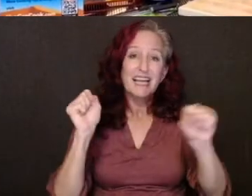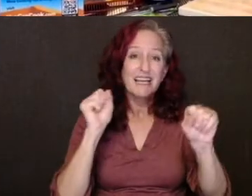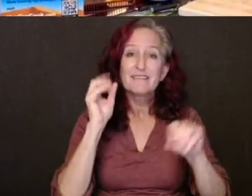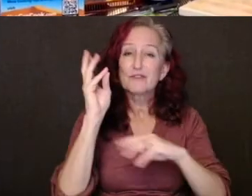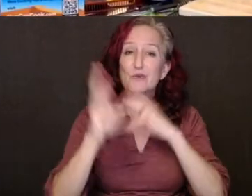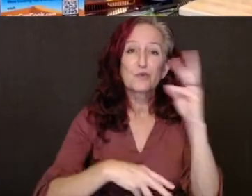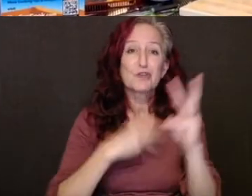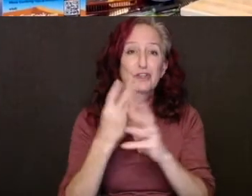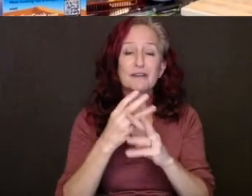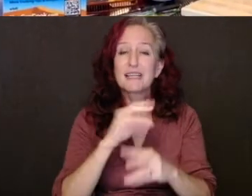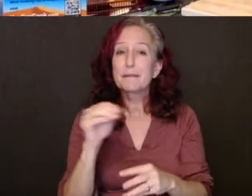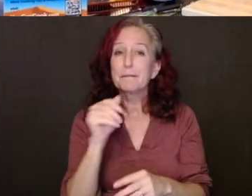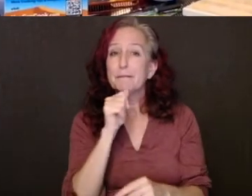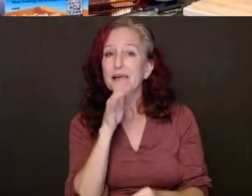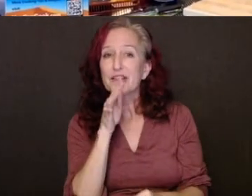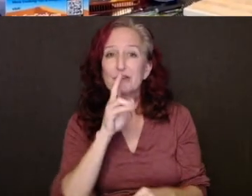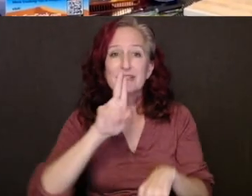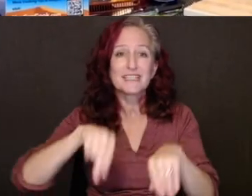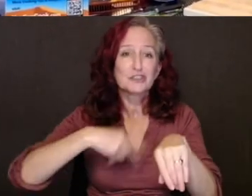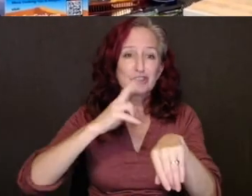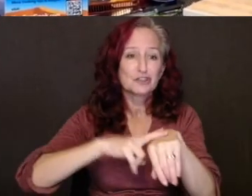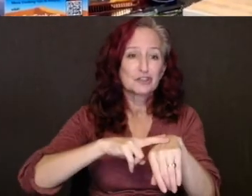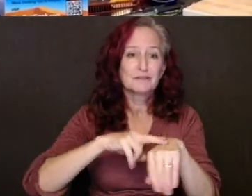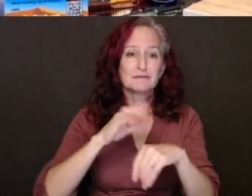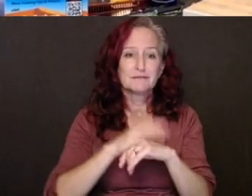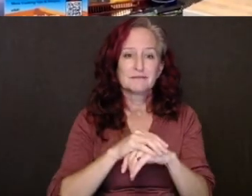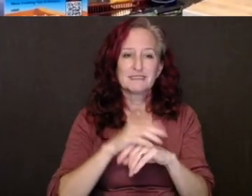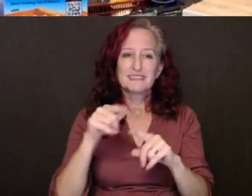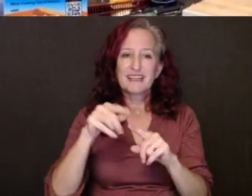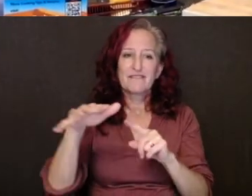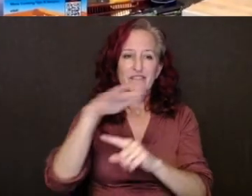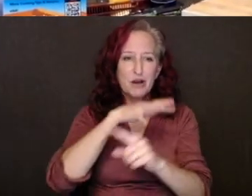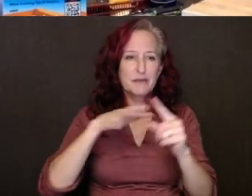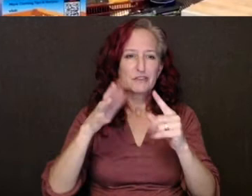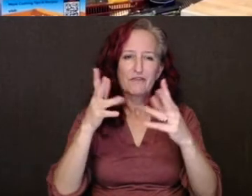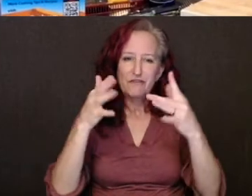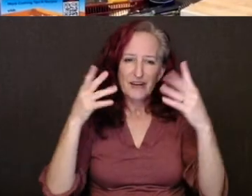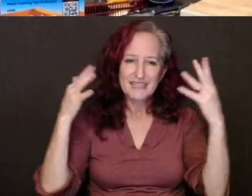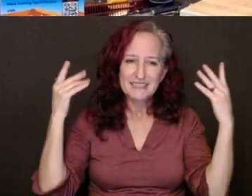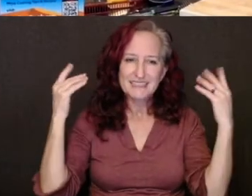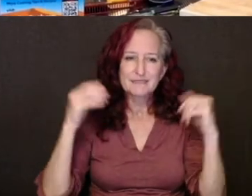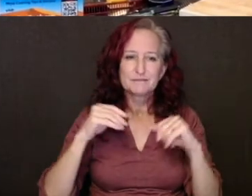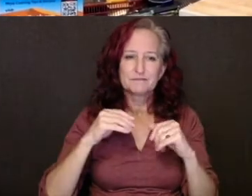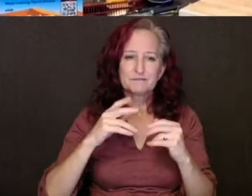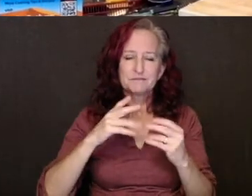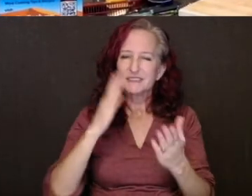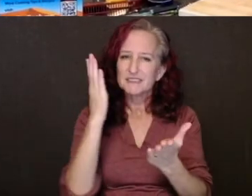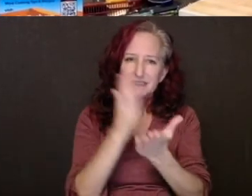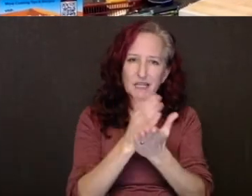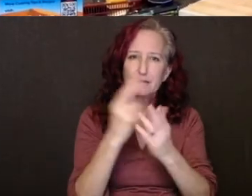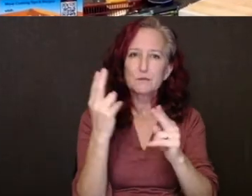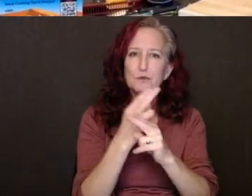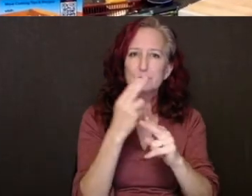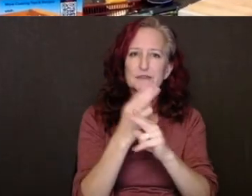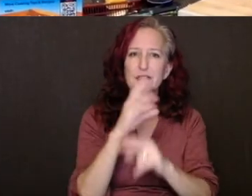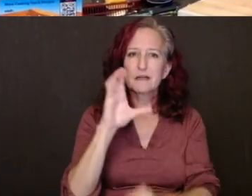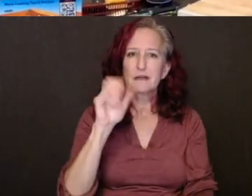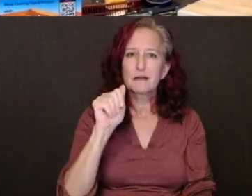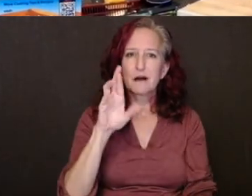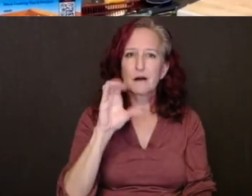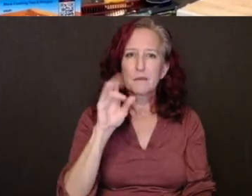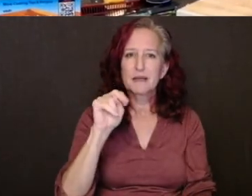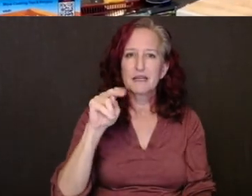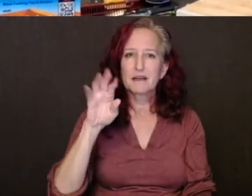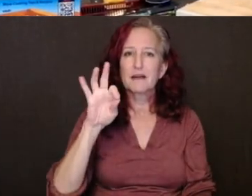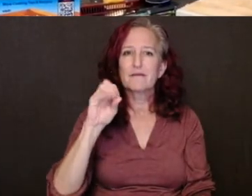other questions, put it in the chat, please. I've been using induction burner for many, many years. All my presentation, I use induction